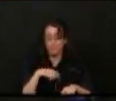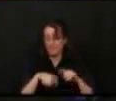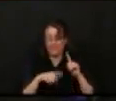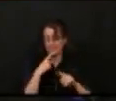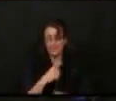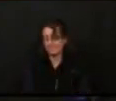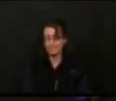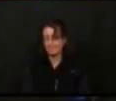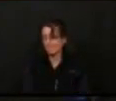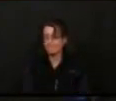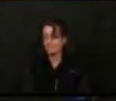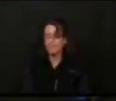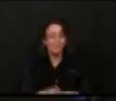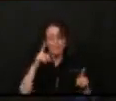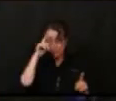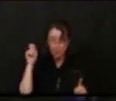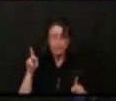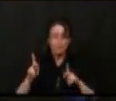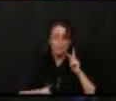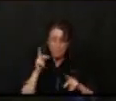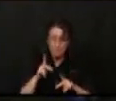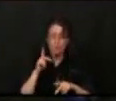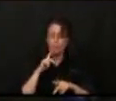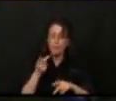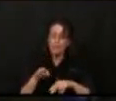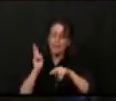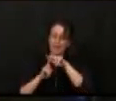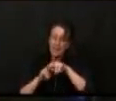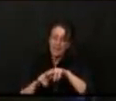out of pocket to throw away their garbage next year.